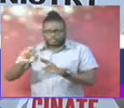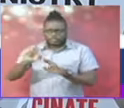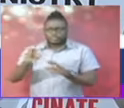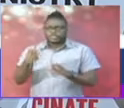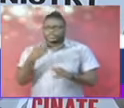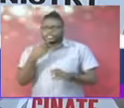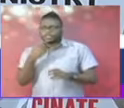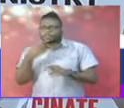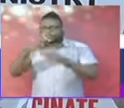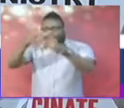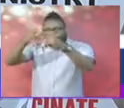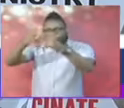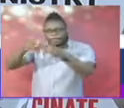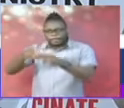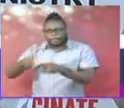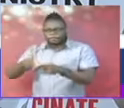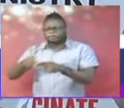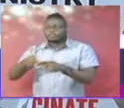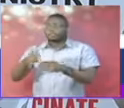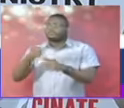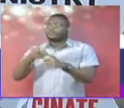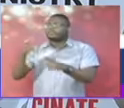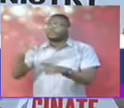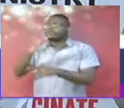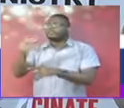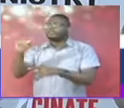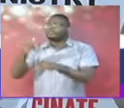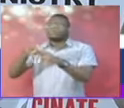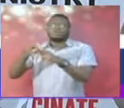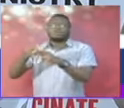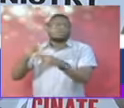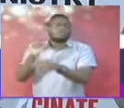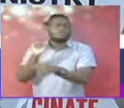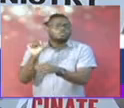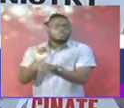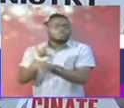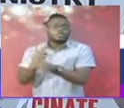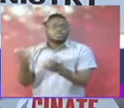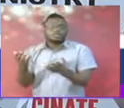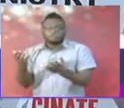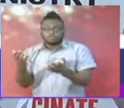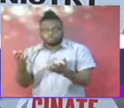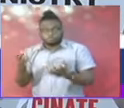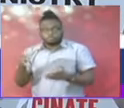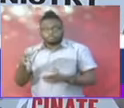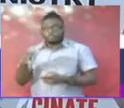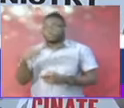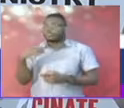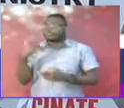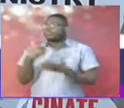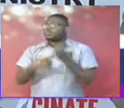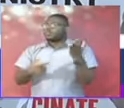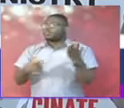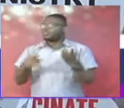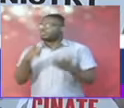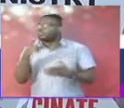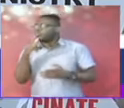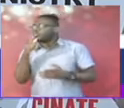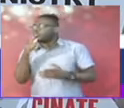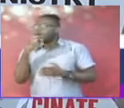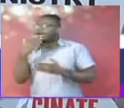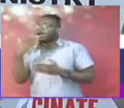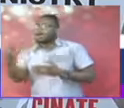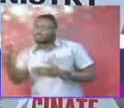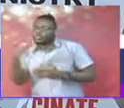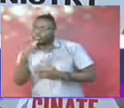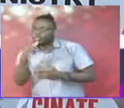questions. Kindly identify the presenter to whom you will be posing your questions. And of course, if time